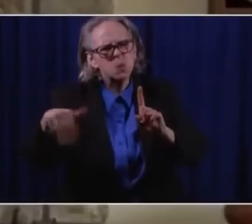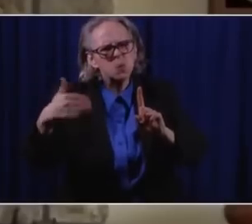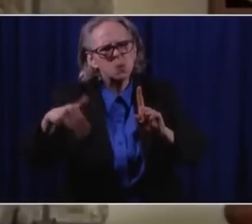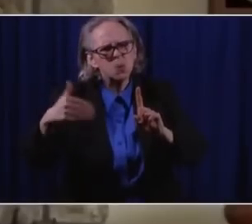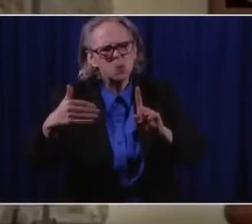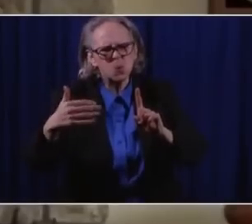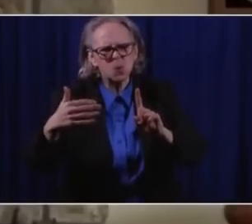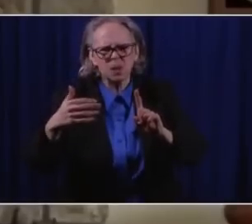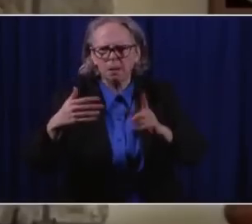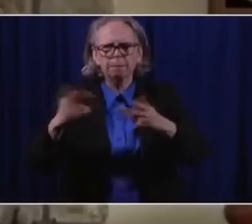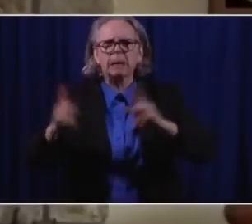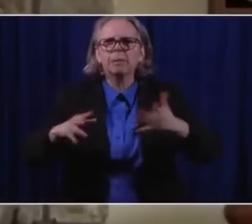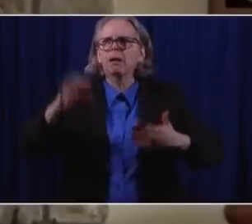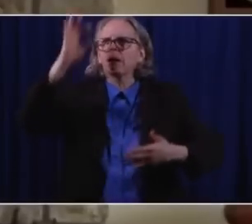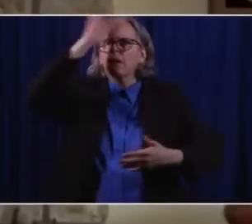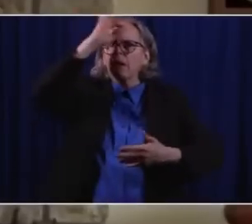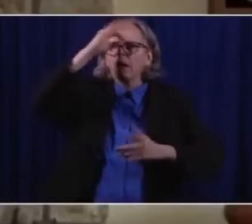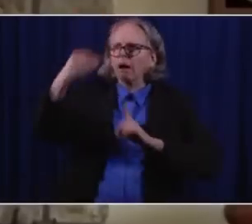Ohioans.